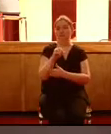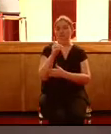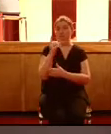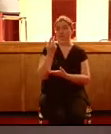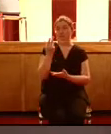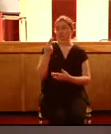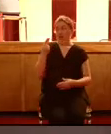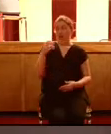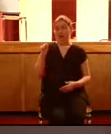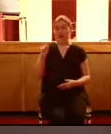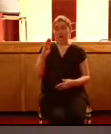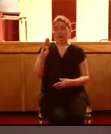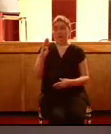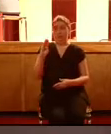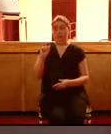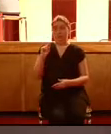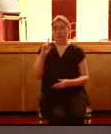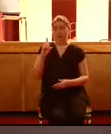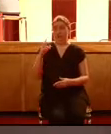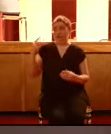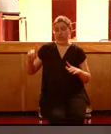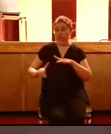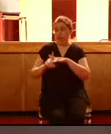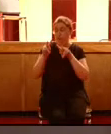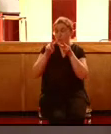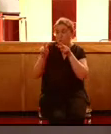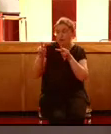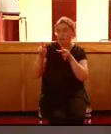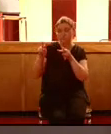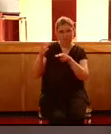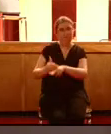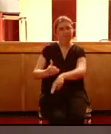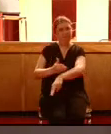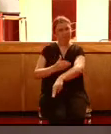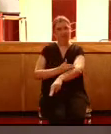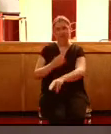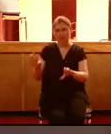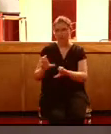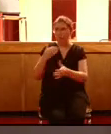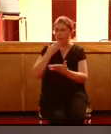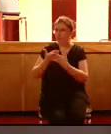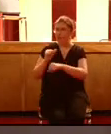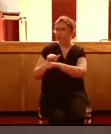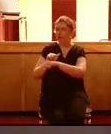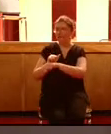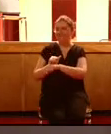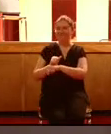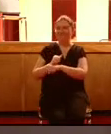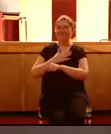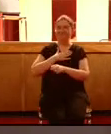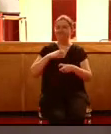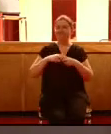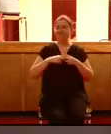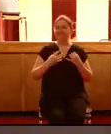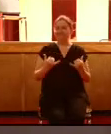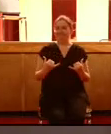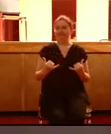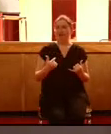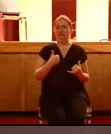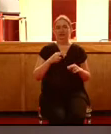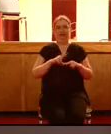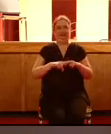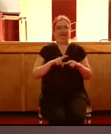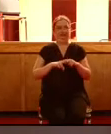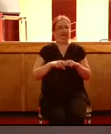they're obviously doing a great job. The issue that I have right now is the fact that I sat in this